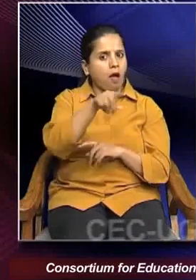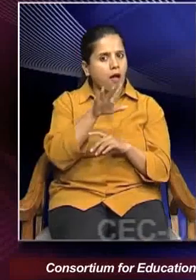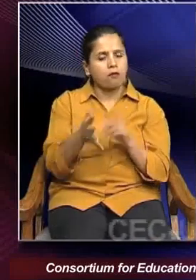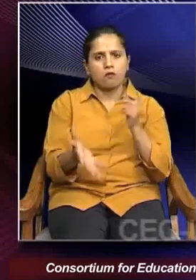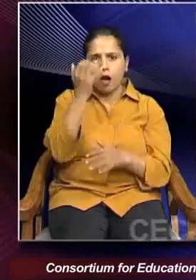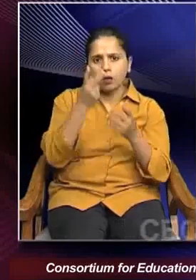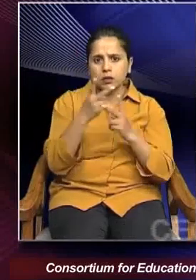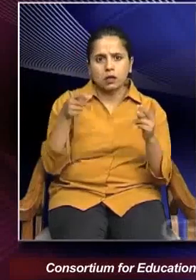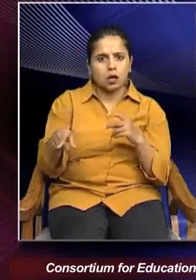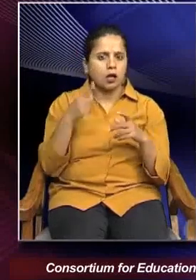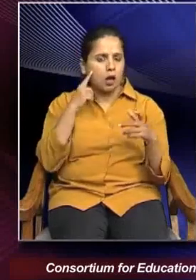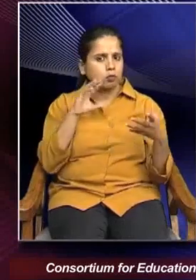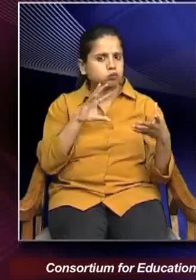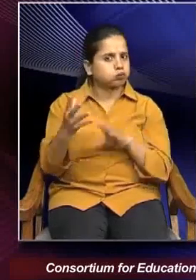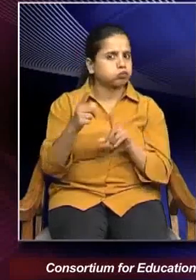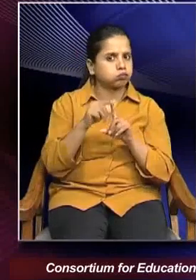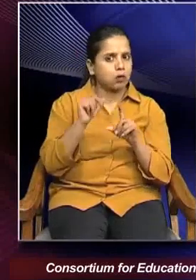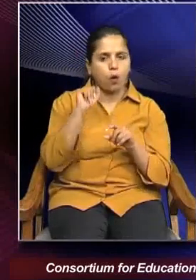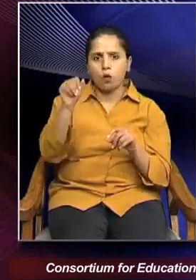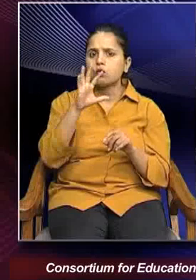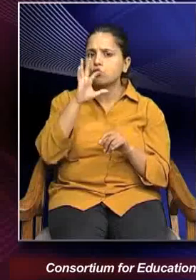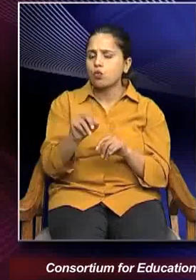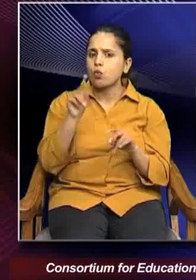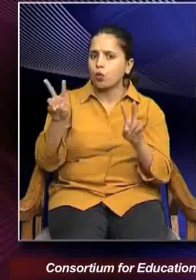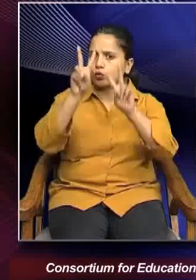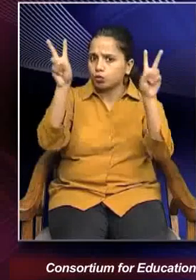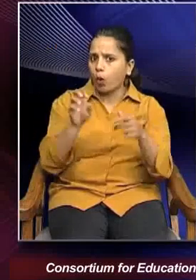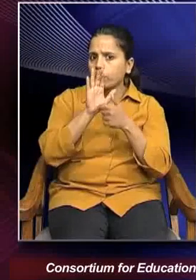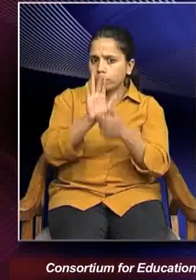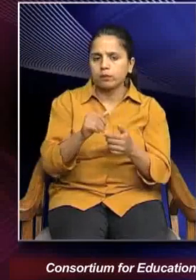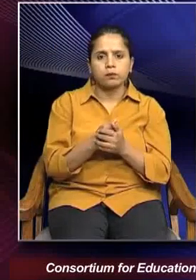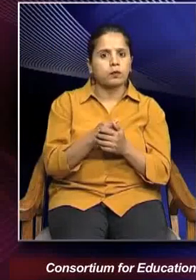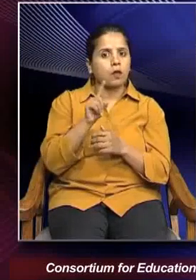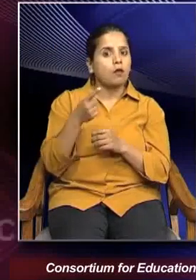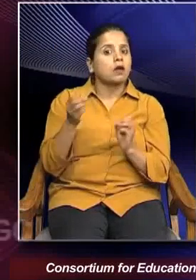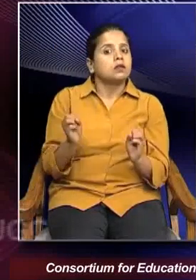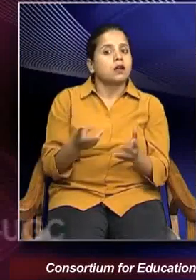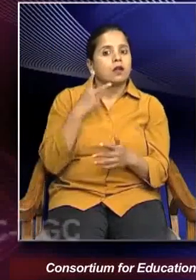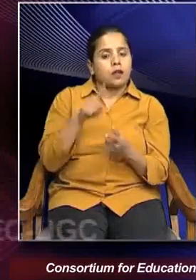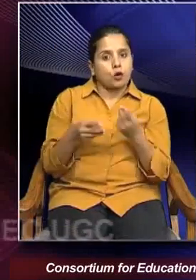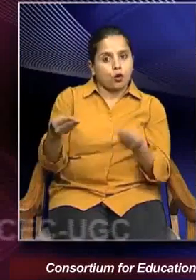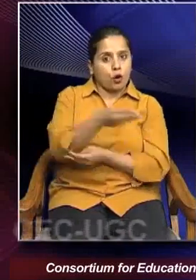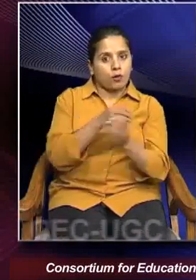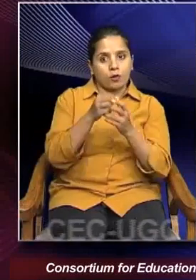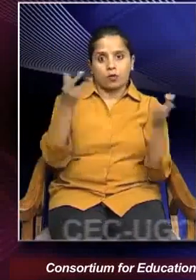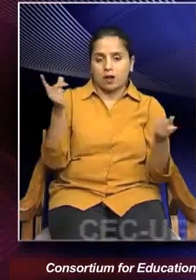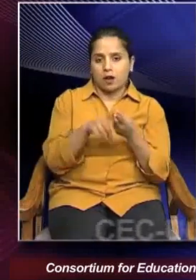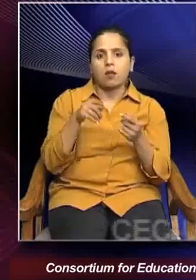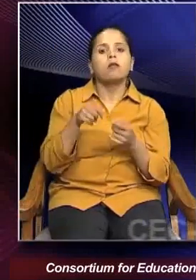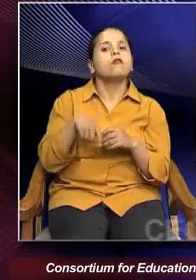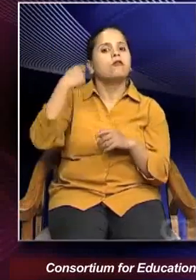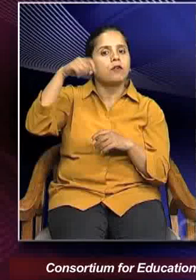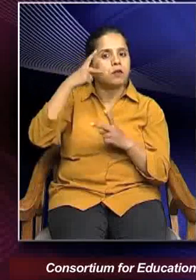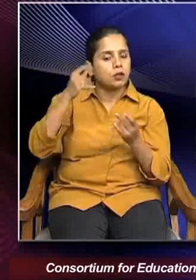finding very robust and true to their context, wherein initially, as economic growth happens in different societies and